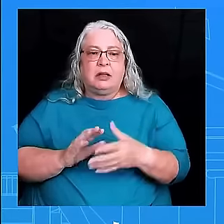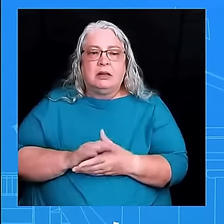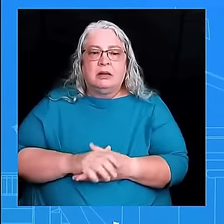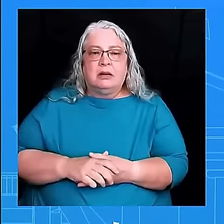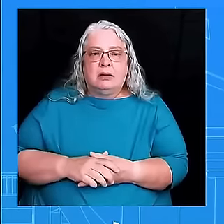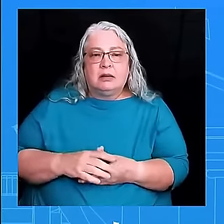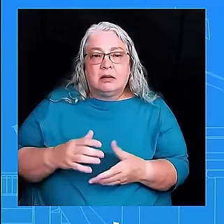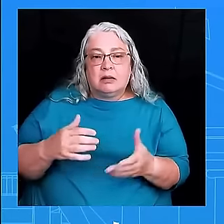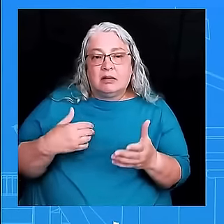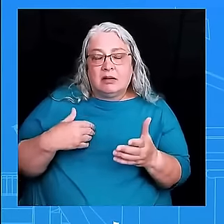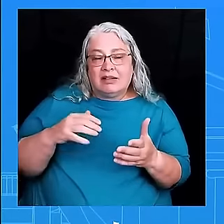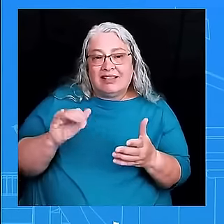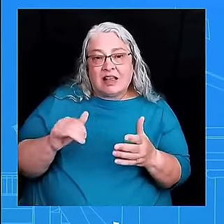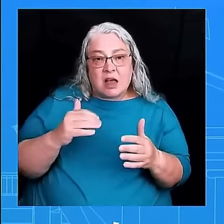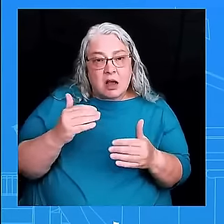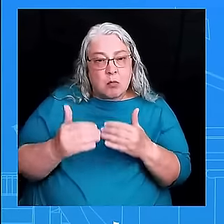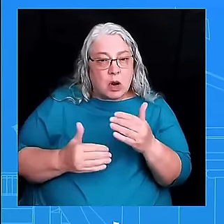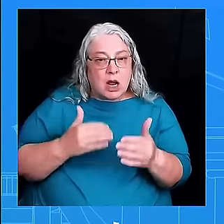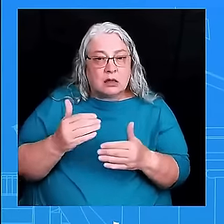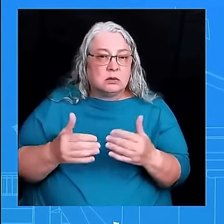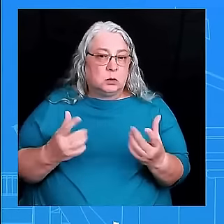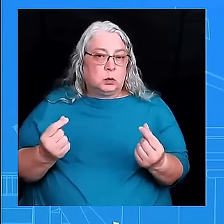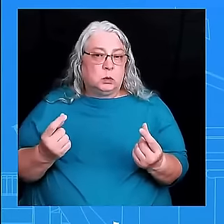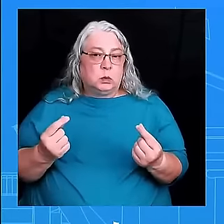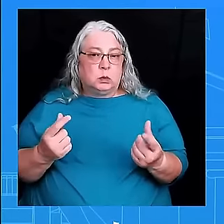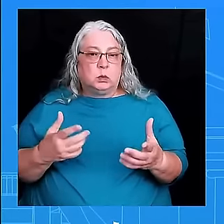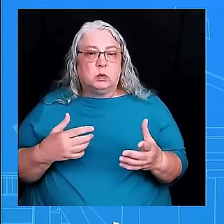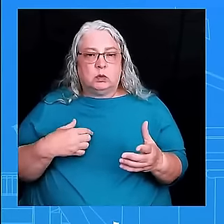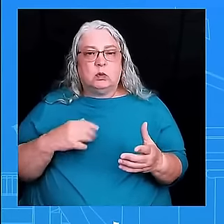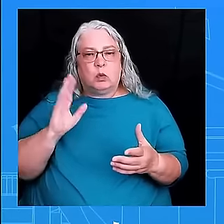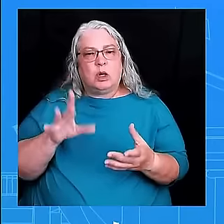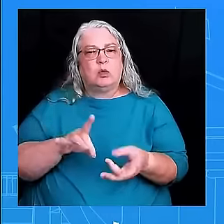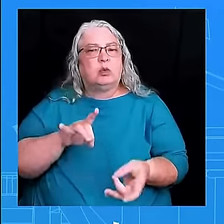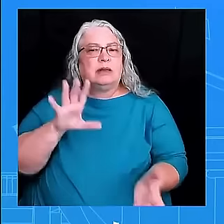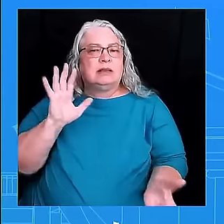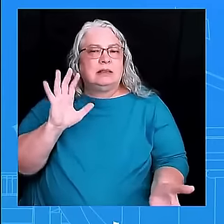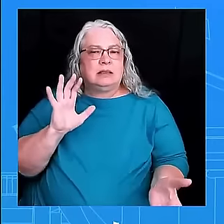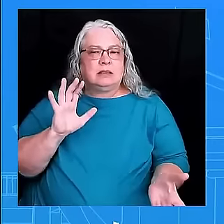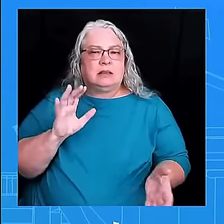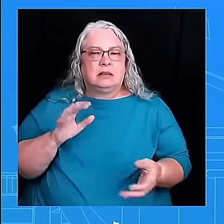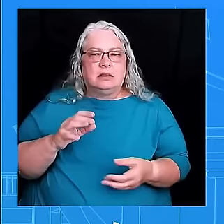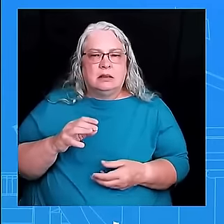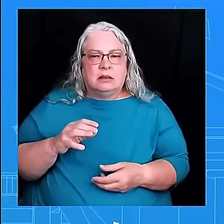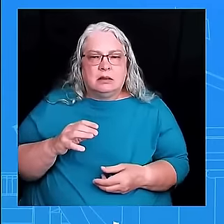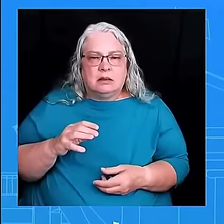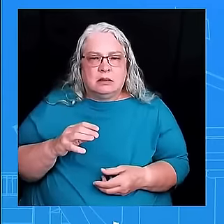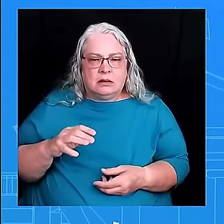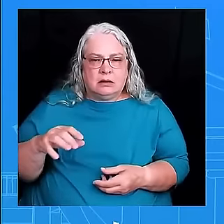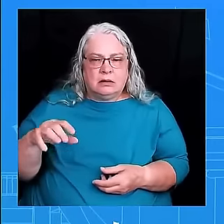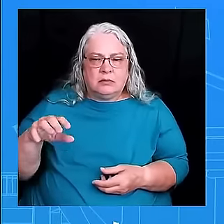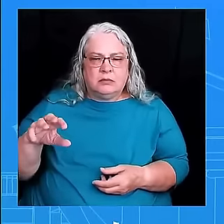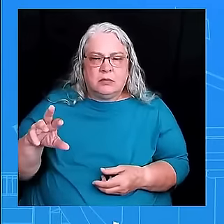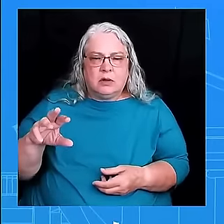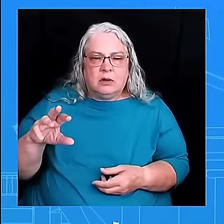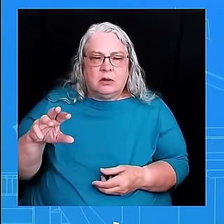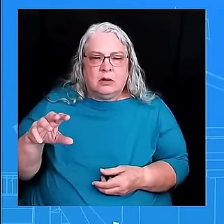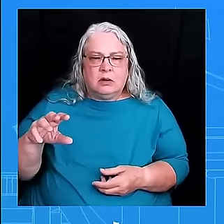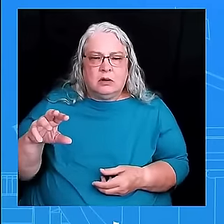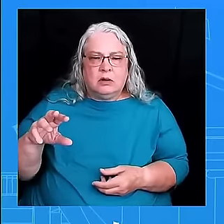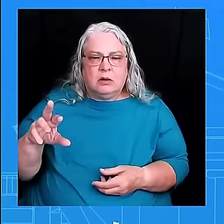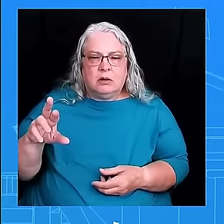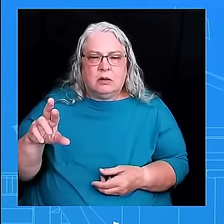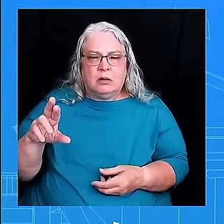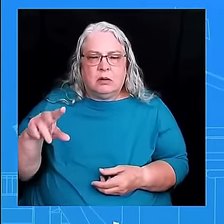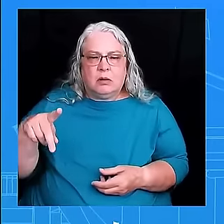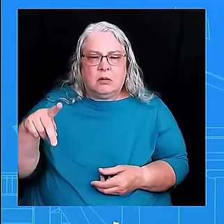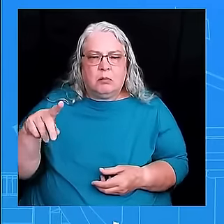Mark Fogle. As well, as you heard from Jake Sullivan, we are actively continuing to do so and are engaged in active